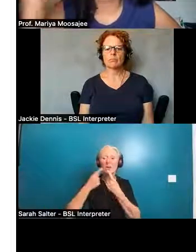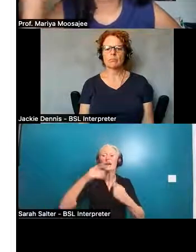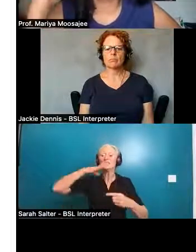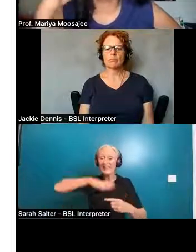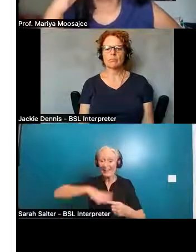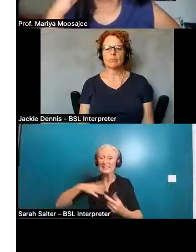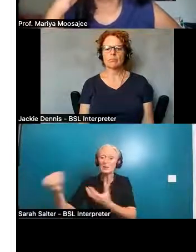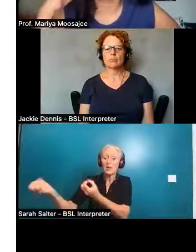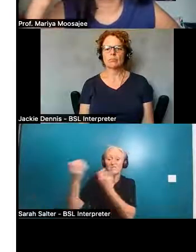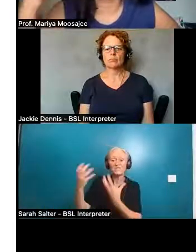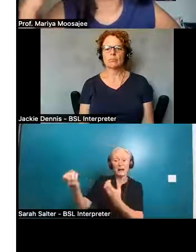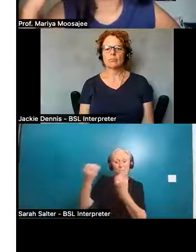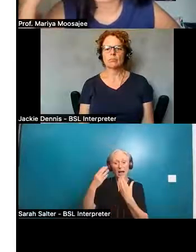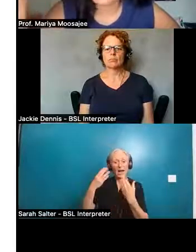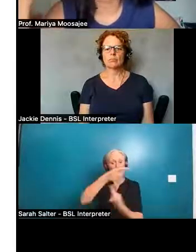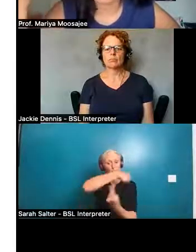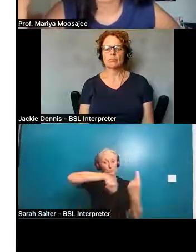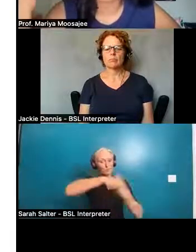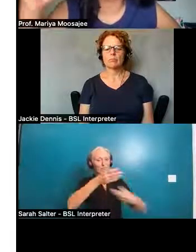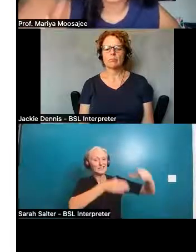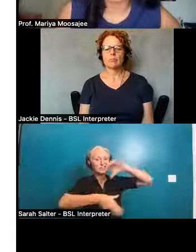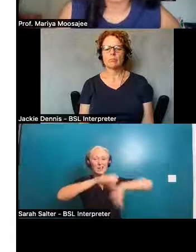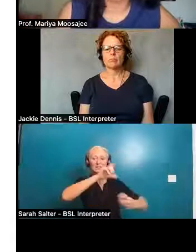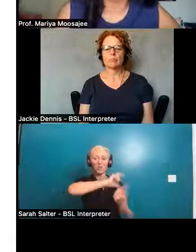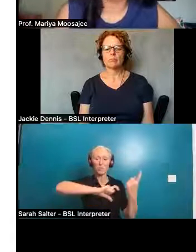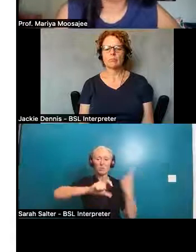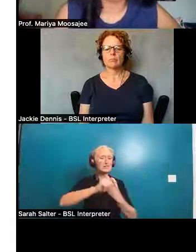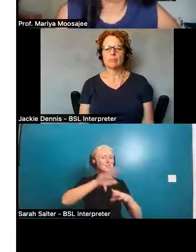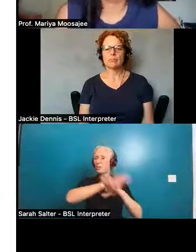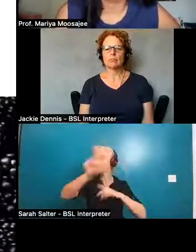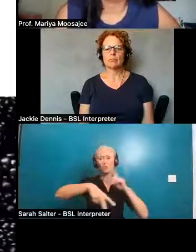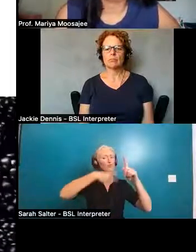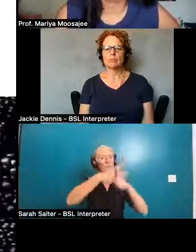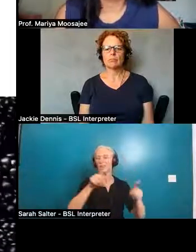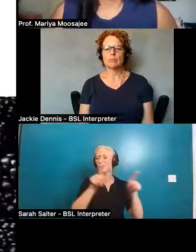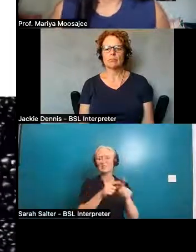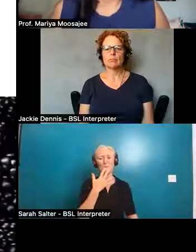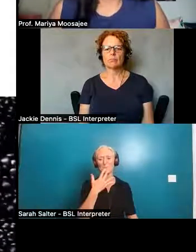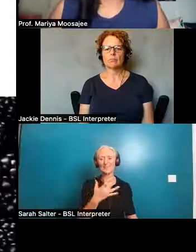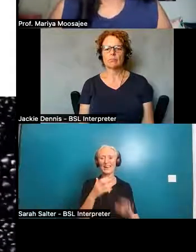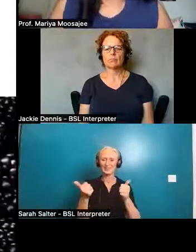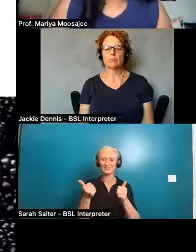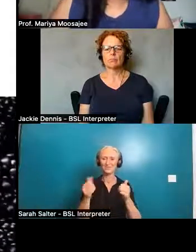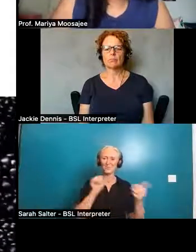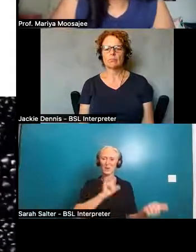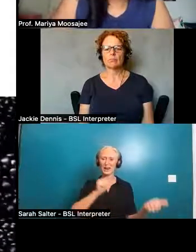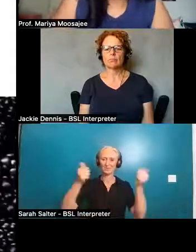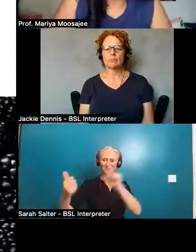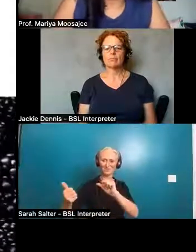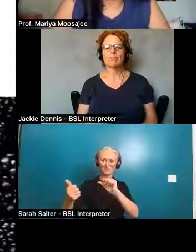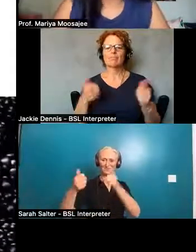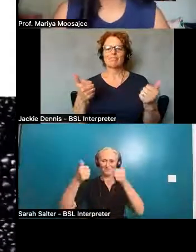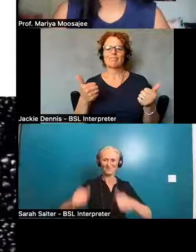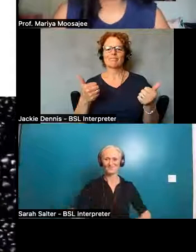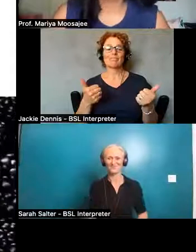to the scientific community so we don't repeat and make these errors in the future. There is a current